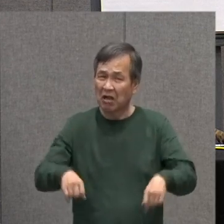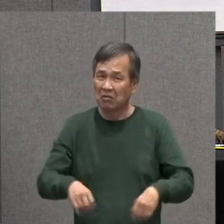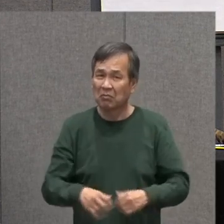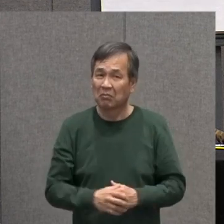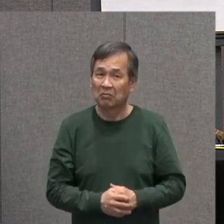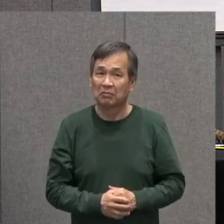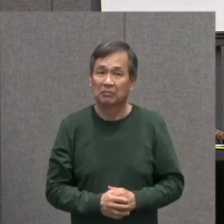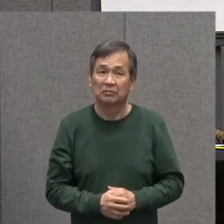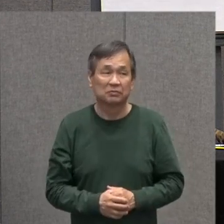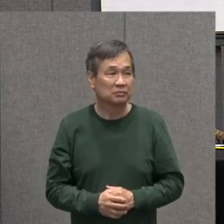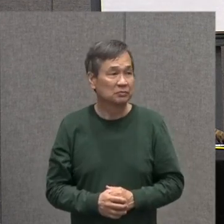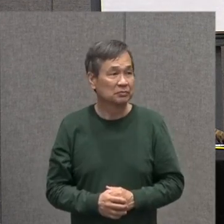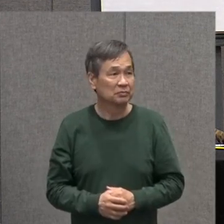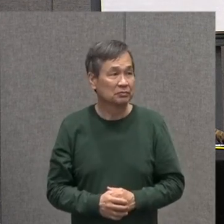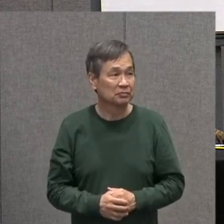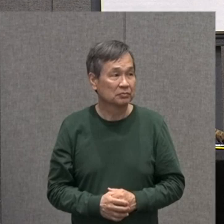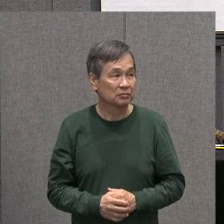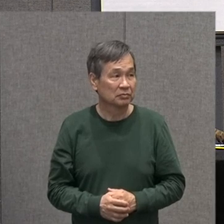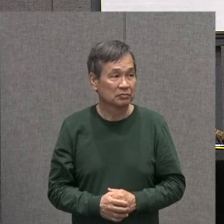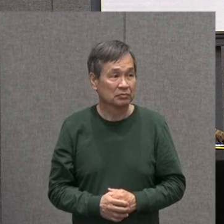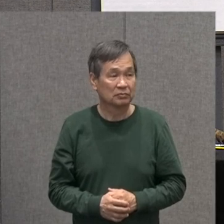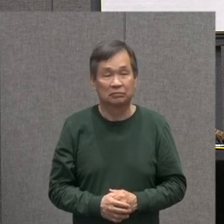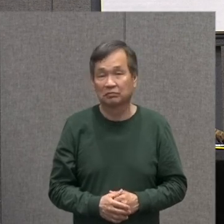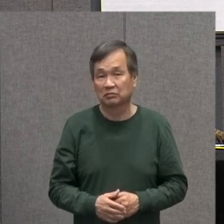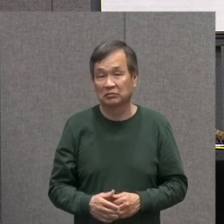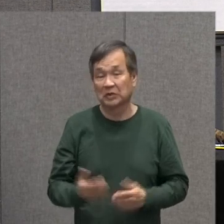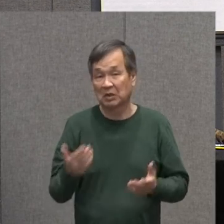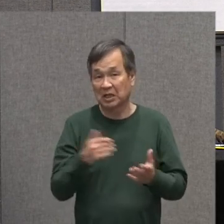want. And then I'm going to